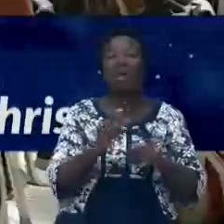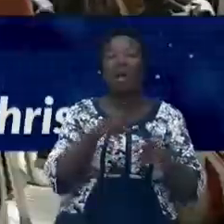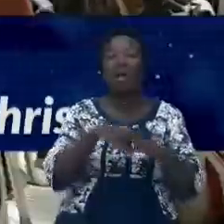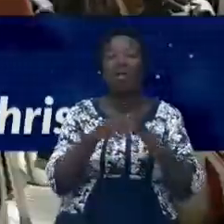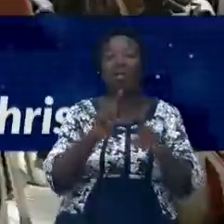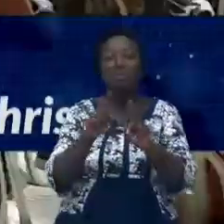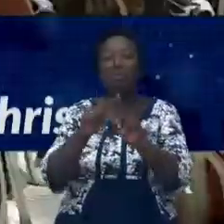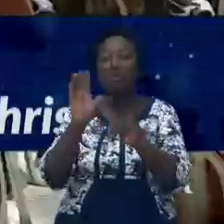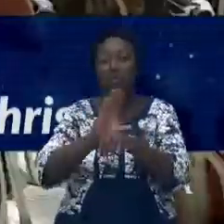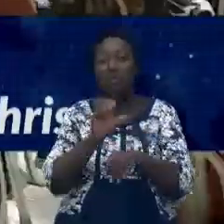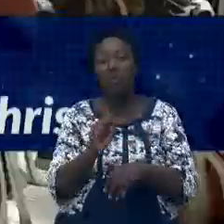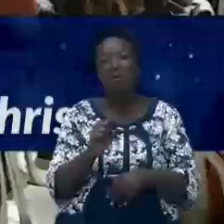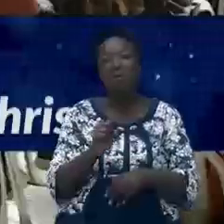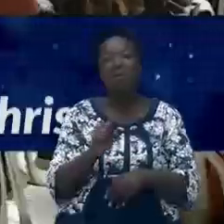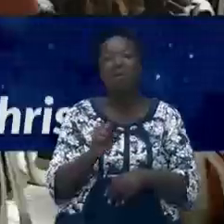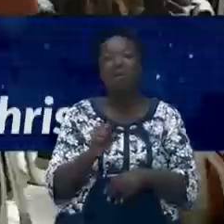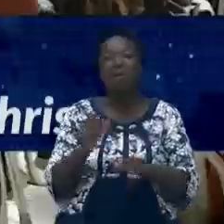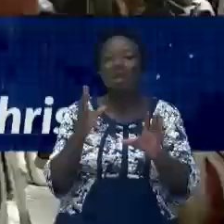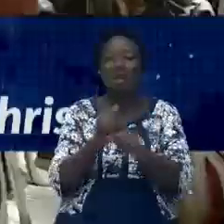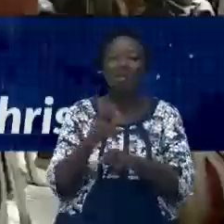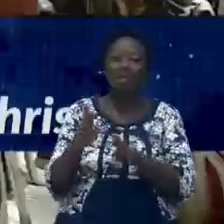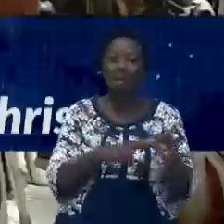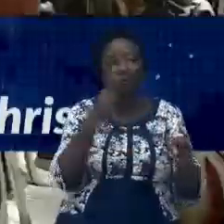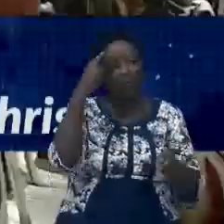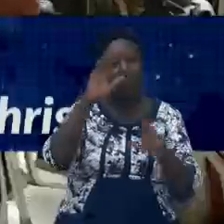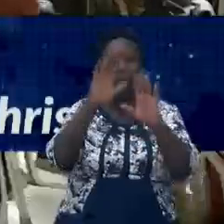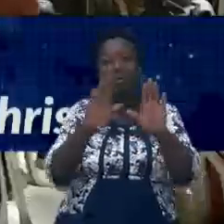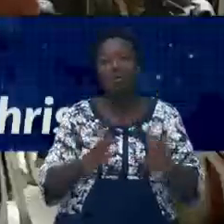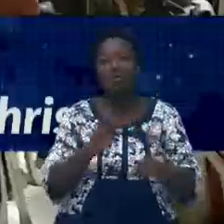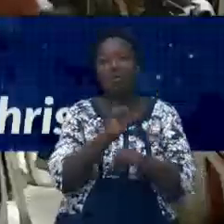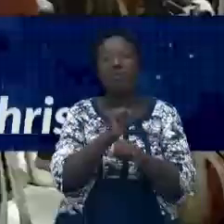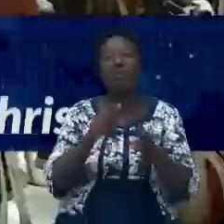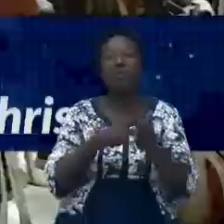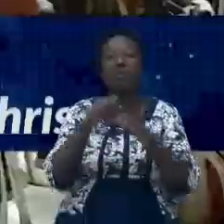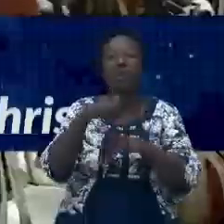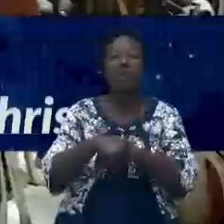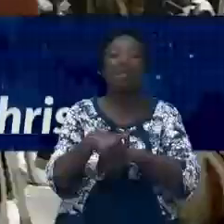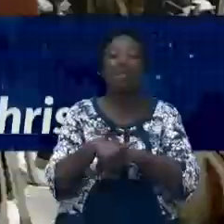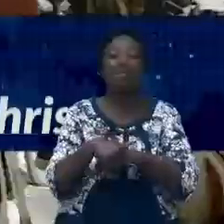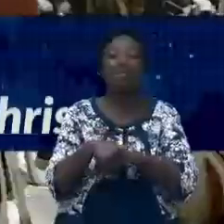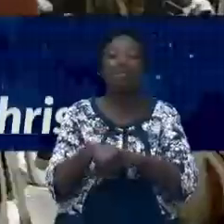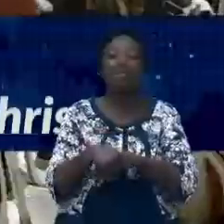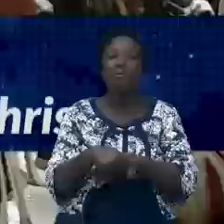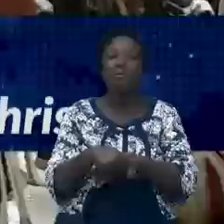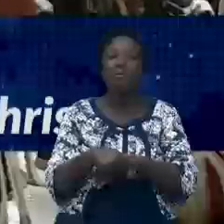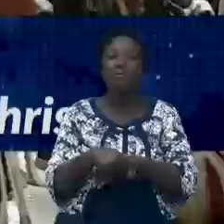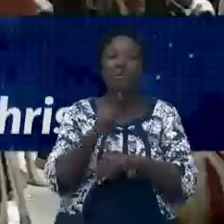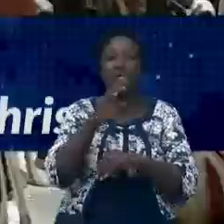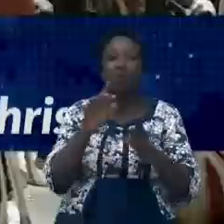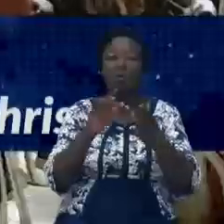those who are connected individually, those who are connected in the various churches. Get ready for your miracle